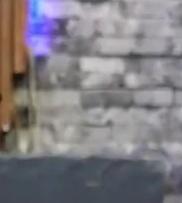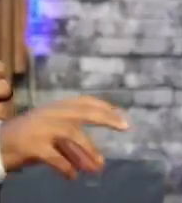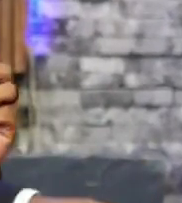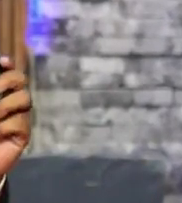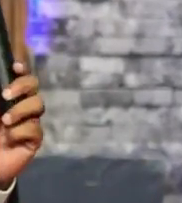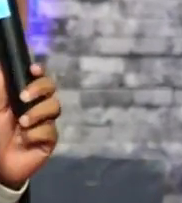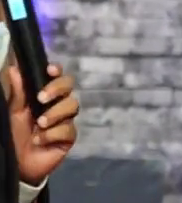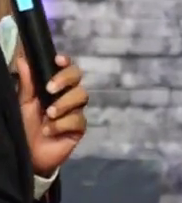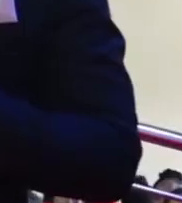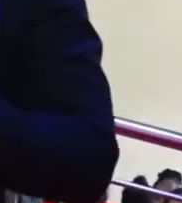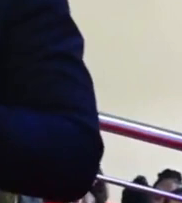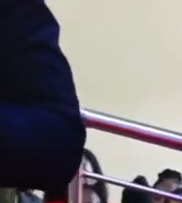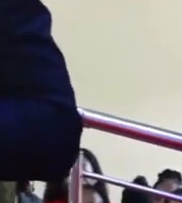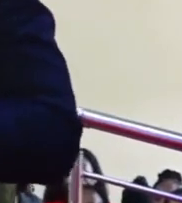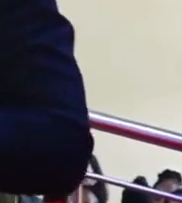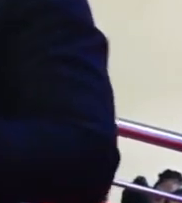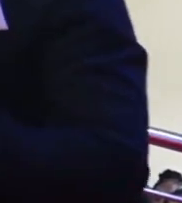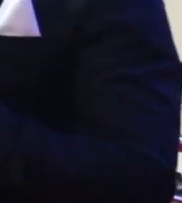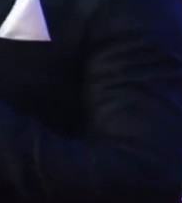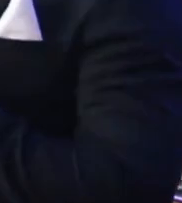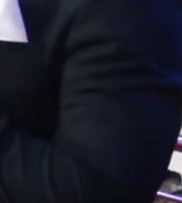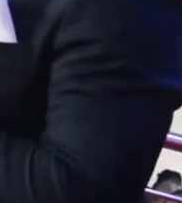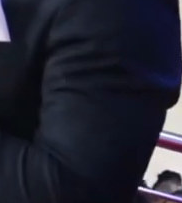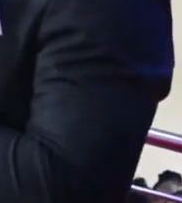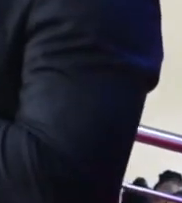If God is here, then anything can happen at any moment.